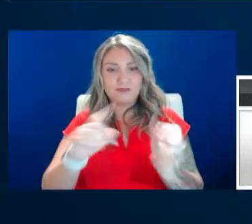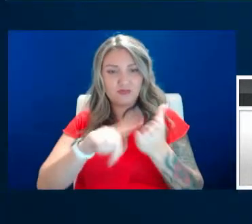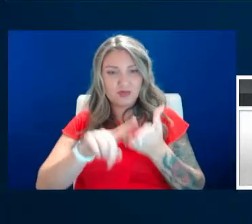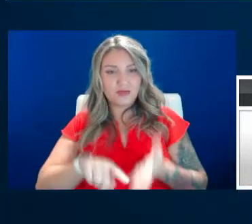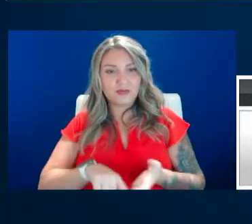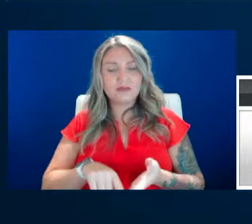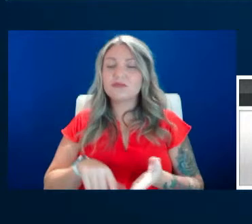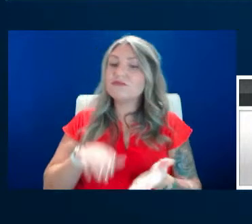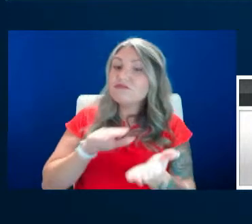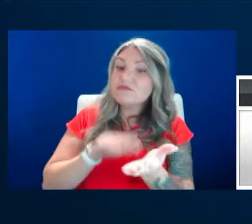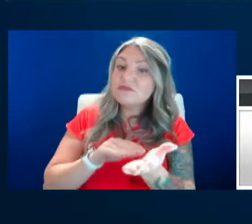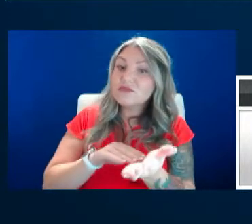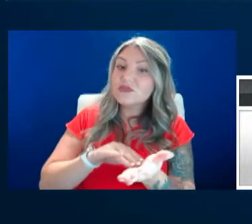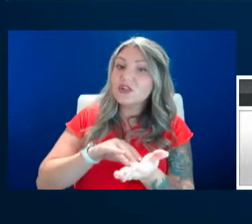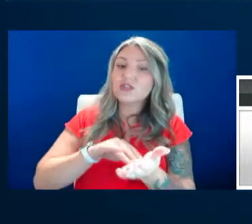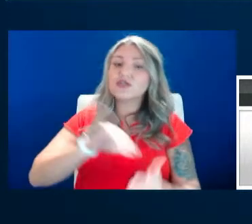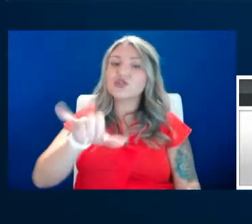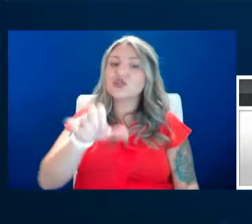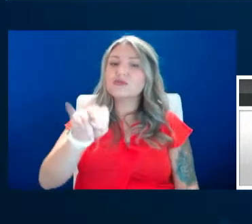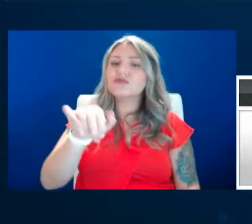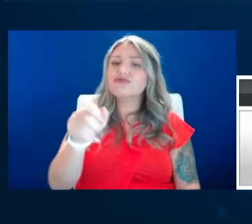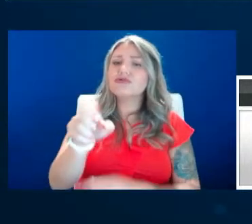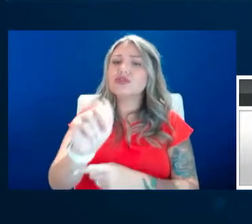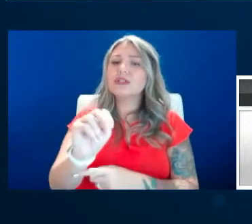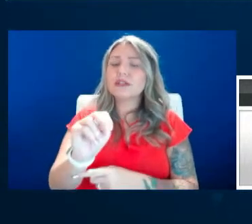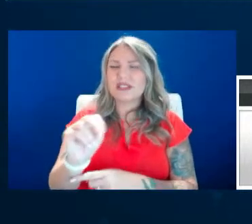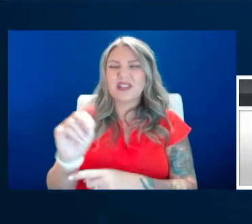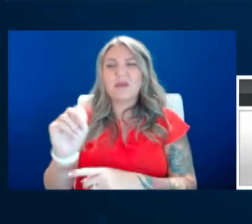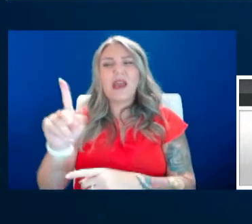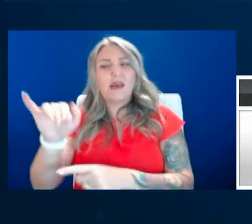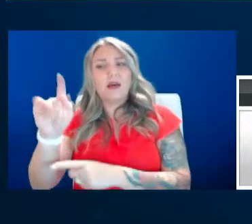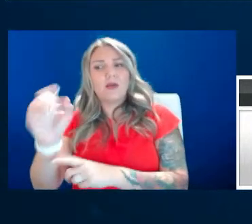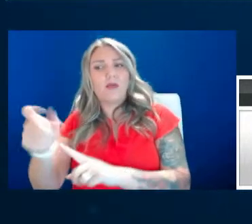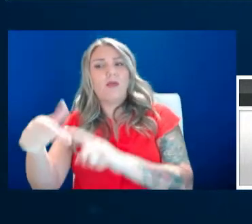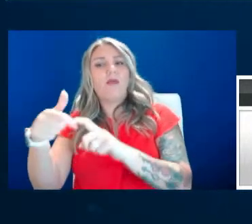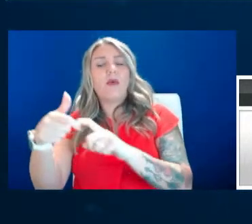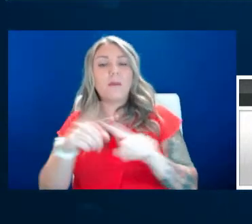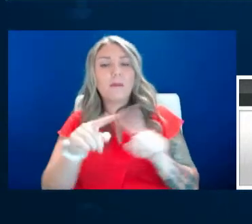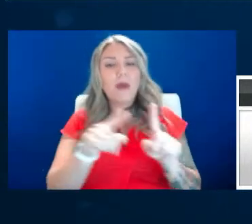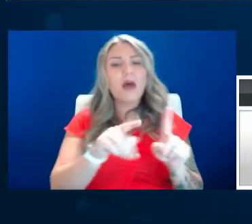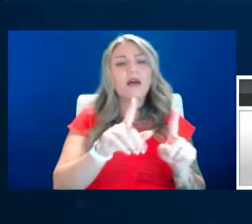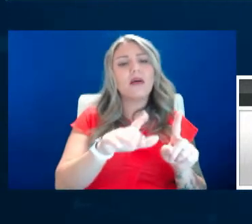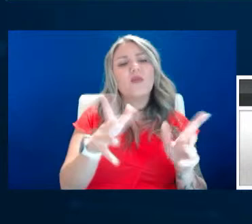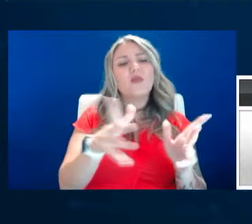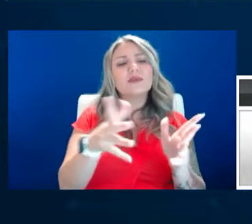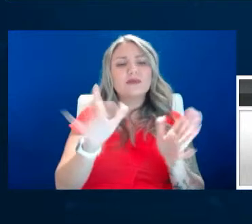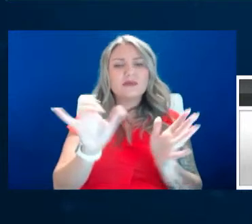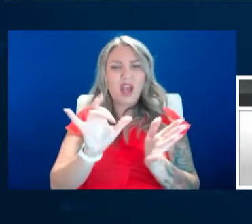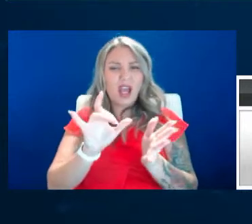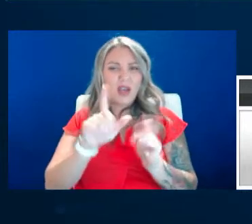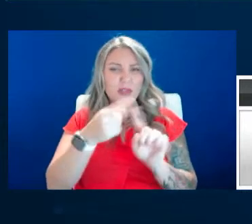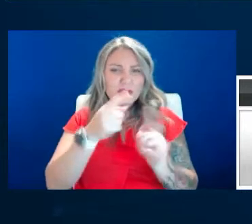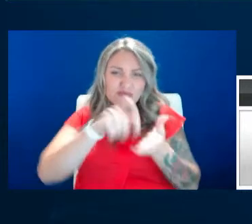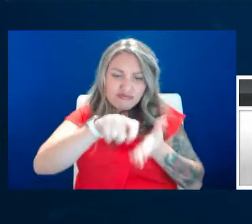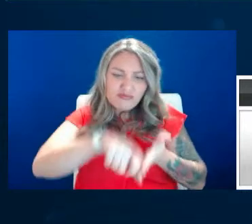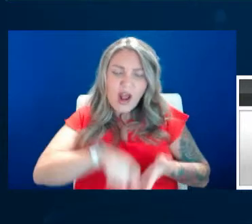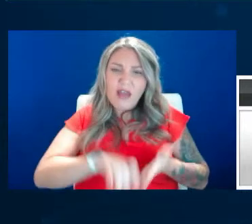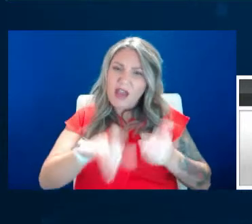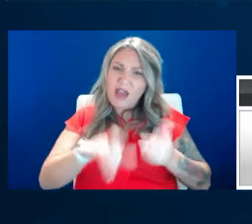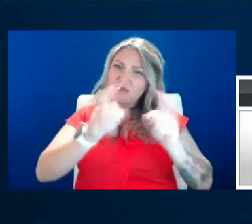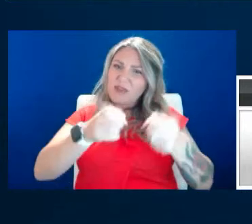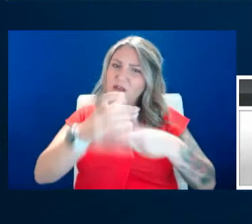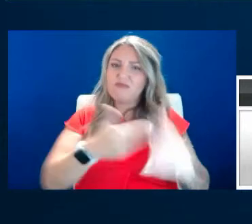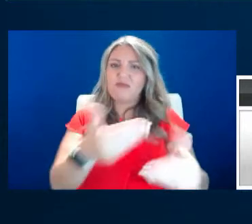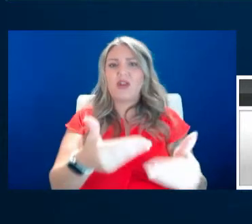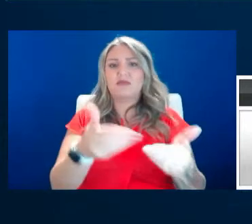Jensen, Katie, I'm going to ask you a question, but question for Dr. Jensen. What is it like, the grant writing process, when you're presenting this and